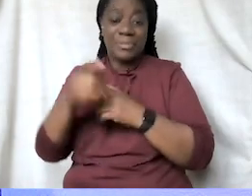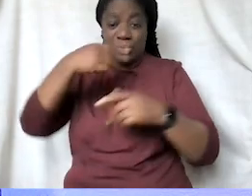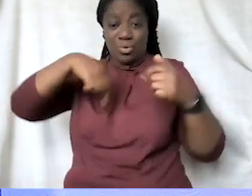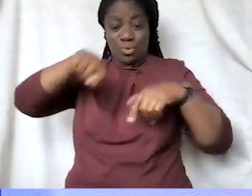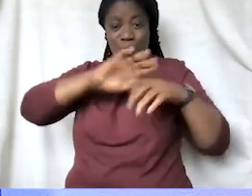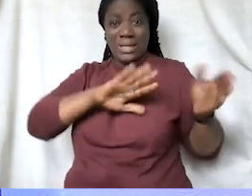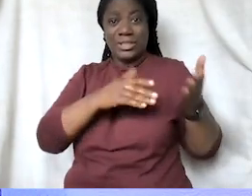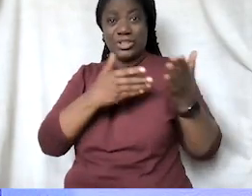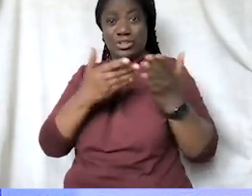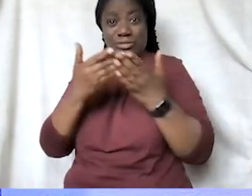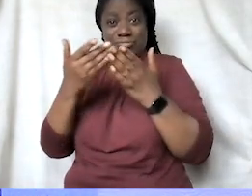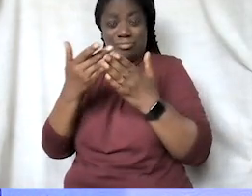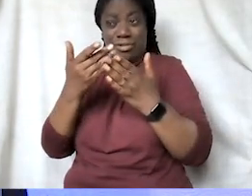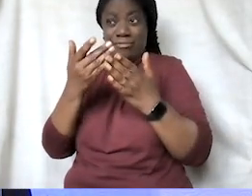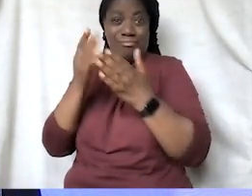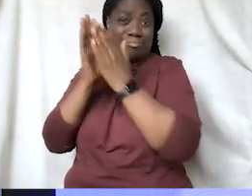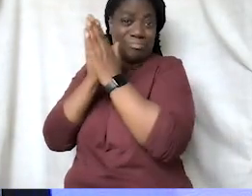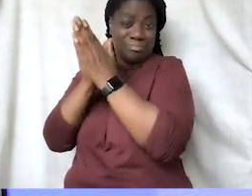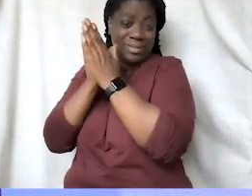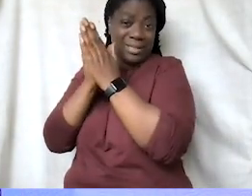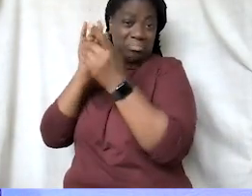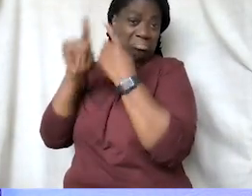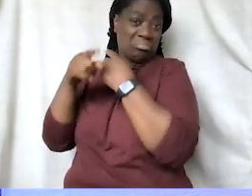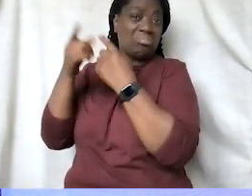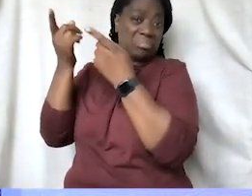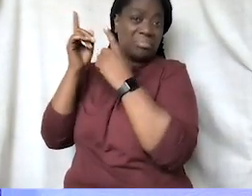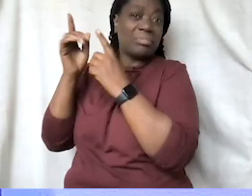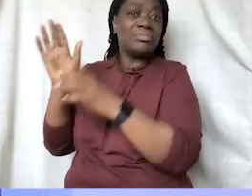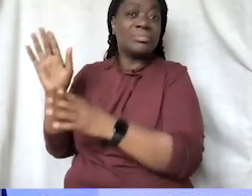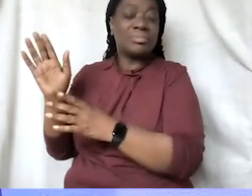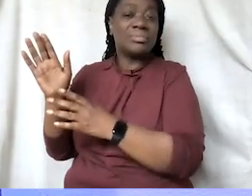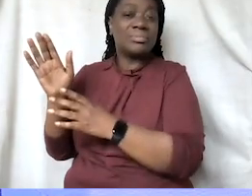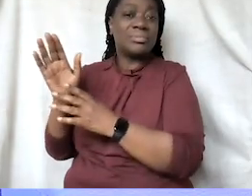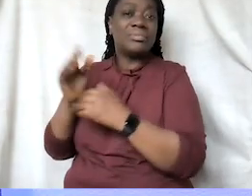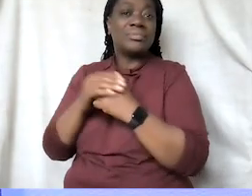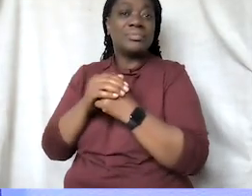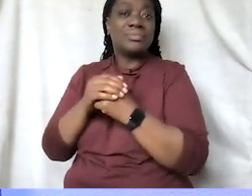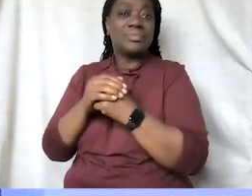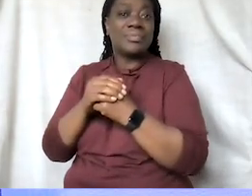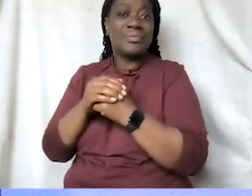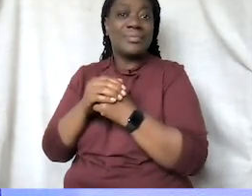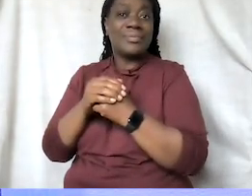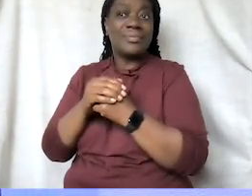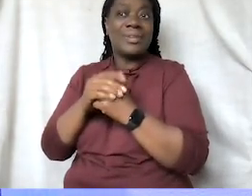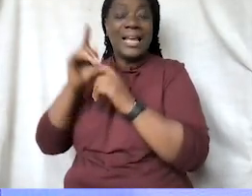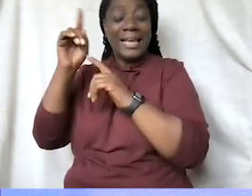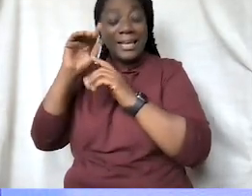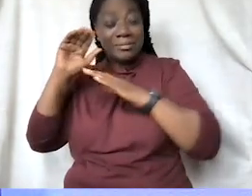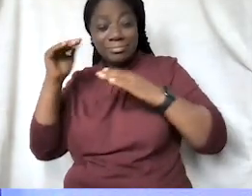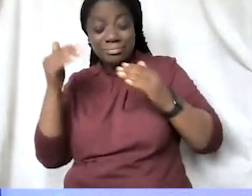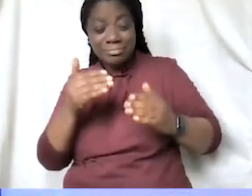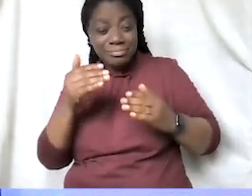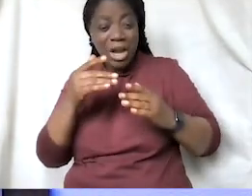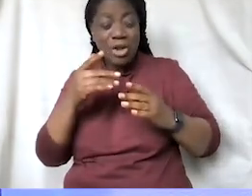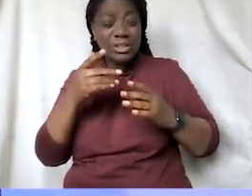prayer answering God. We serve a God who attends to the prayer of his